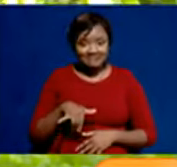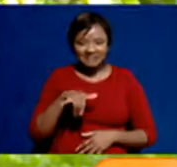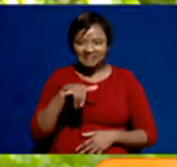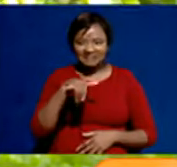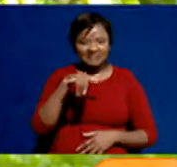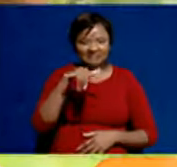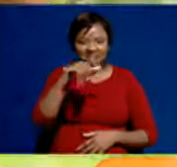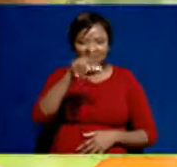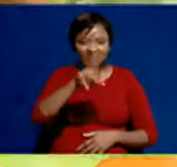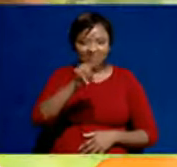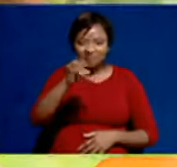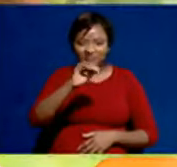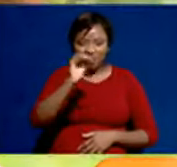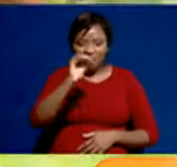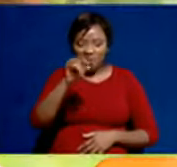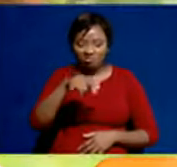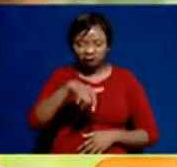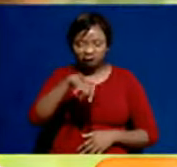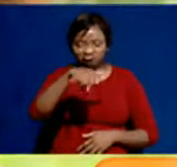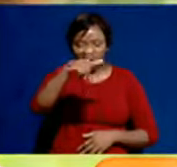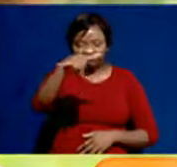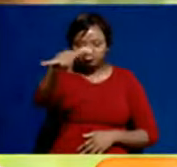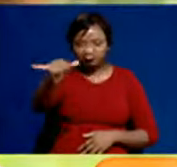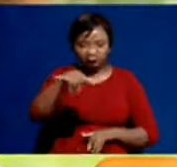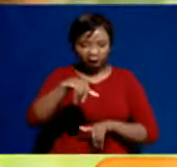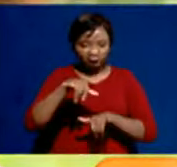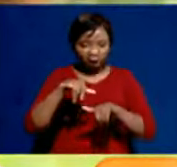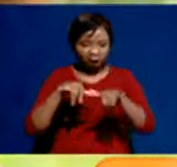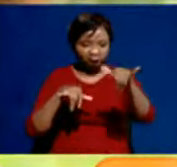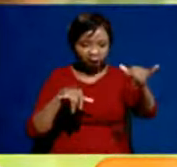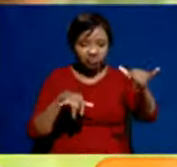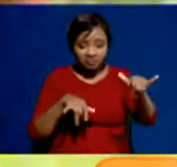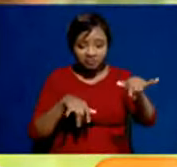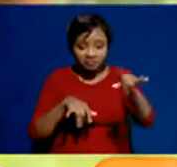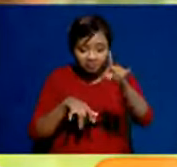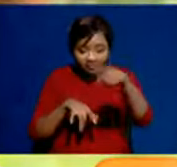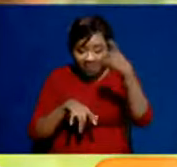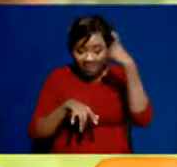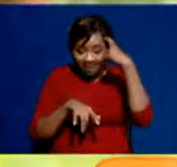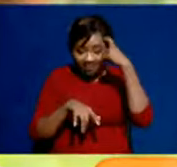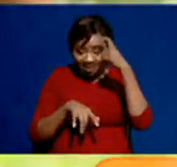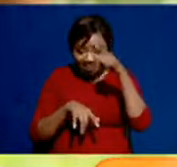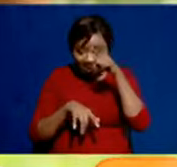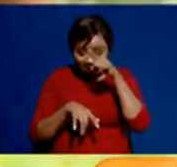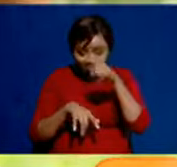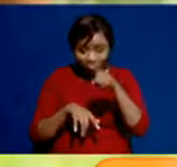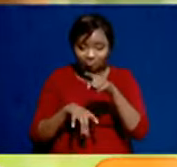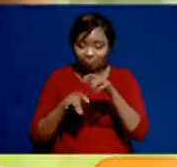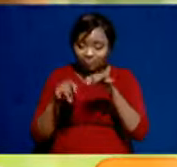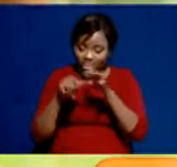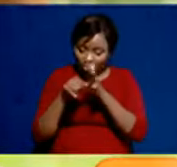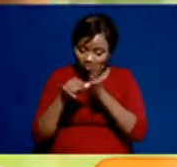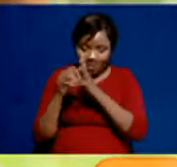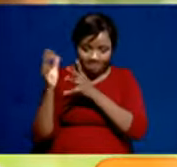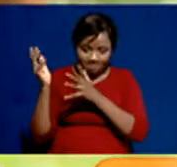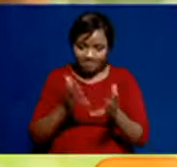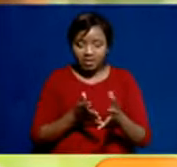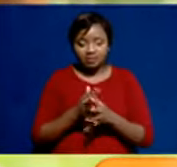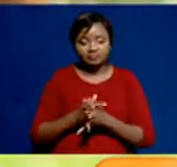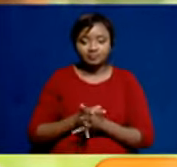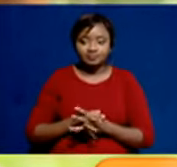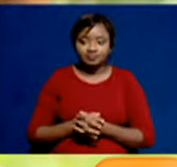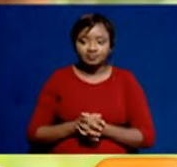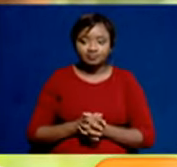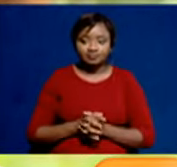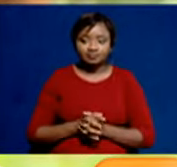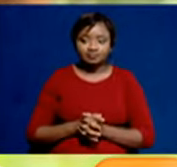So that sort of spending, yeah. I am saying you are the author of our misfortunes and the misfortunes of your government. You are a